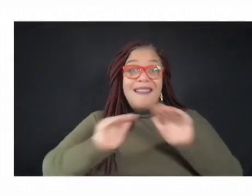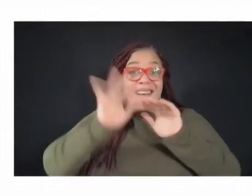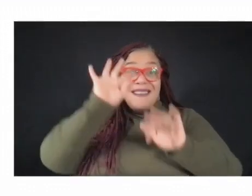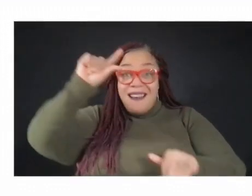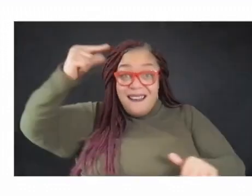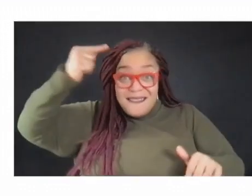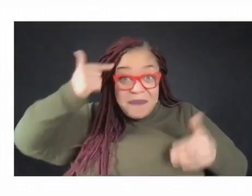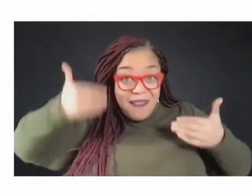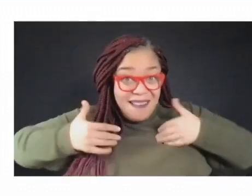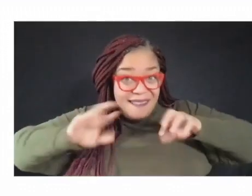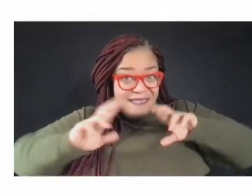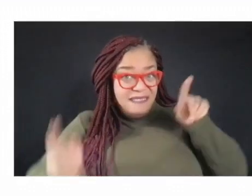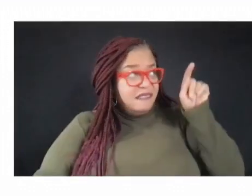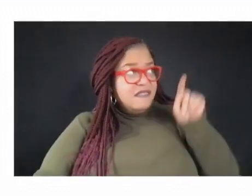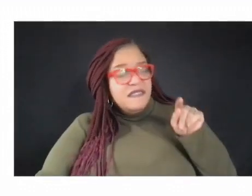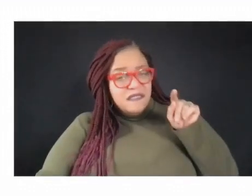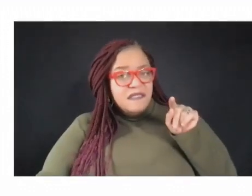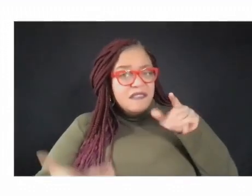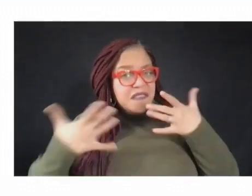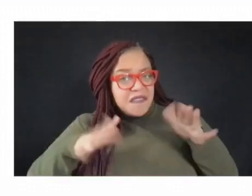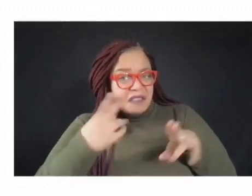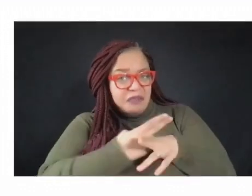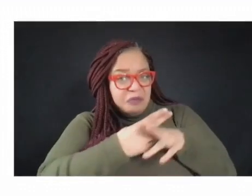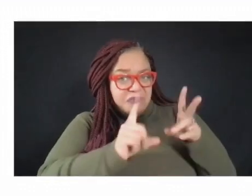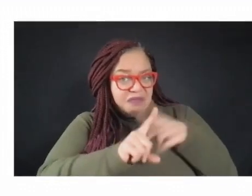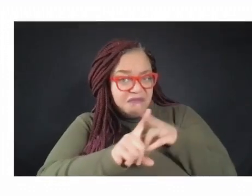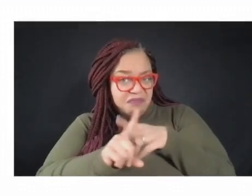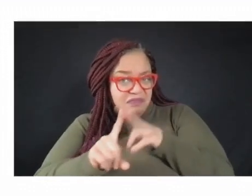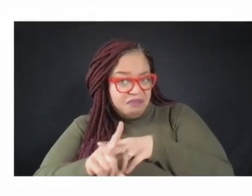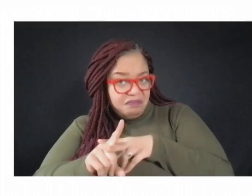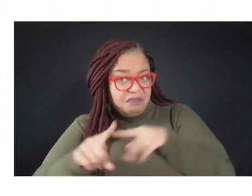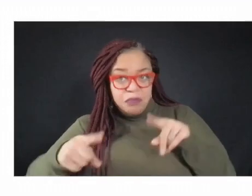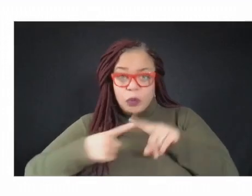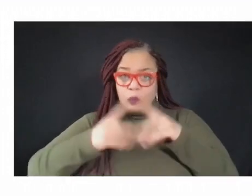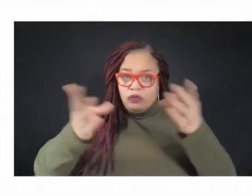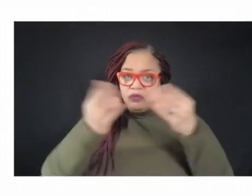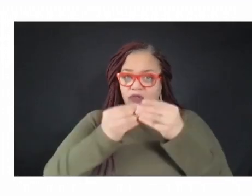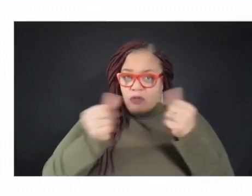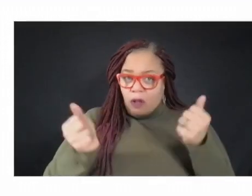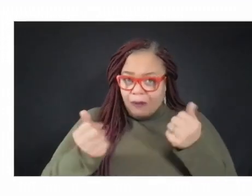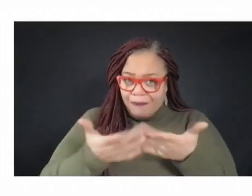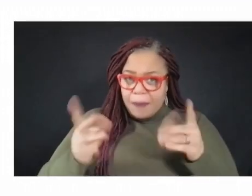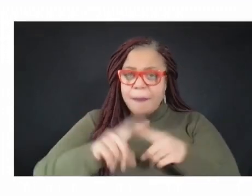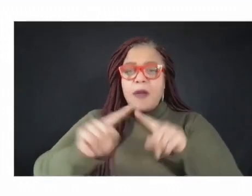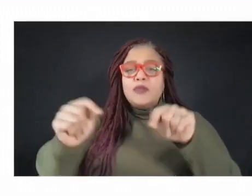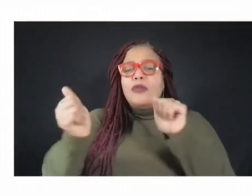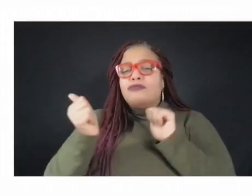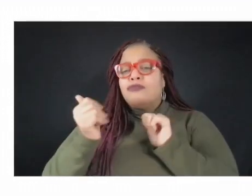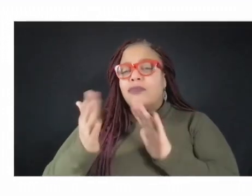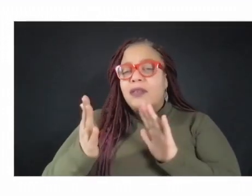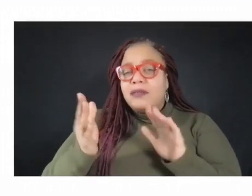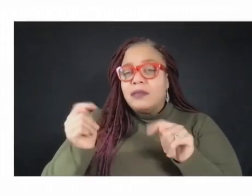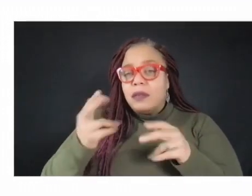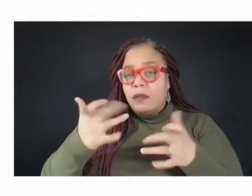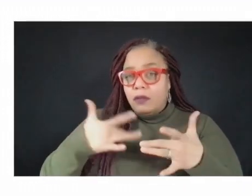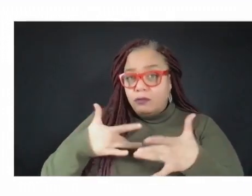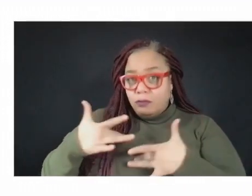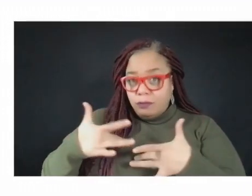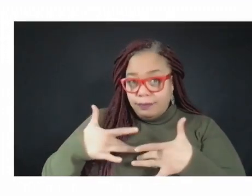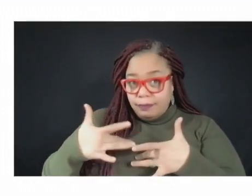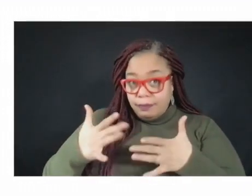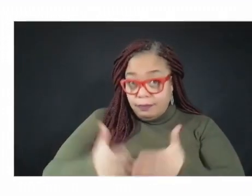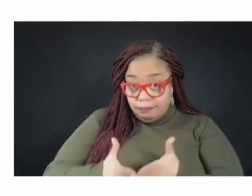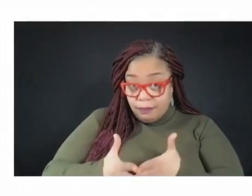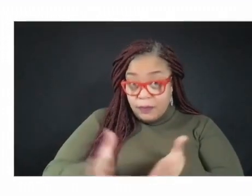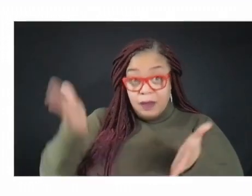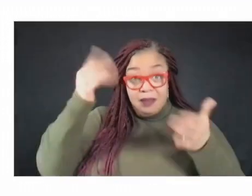used to not solve, but to address the concerns of COVID can be generalized, and those strategies should